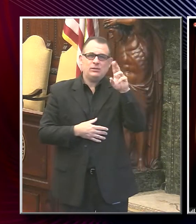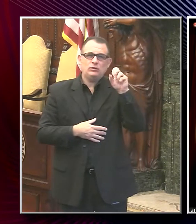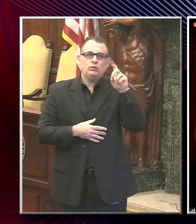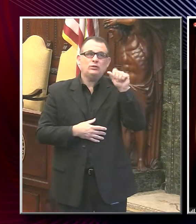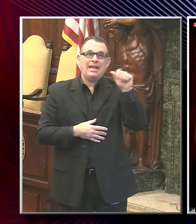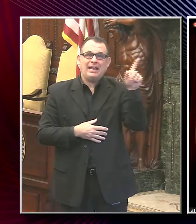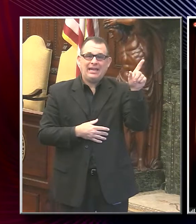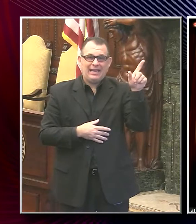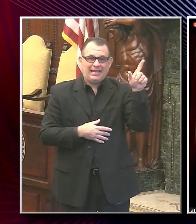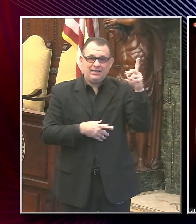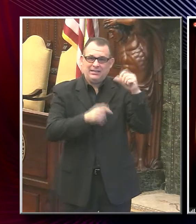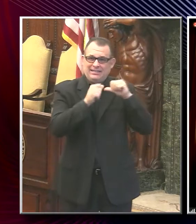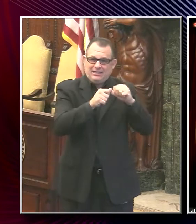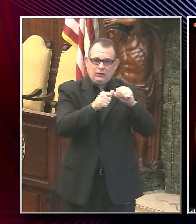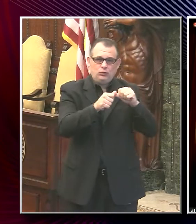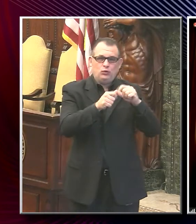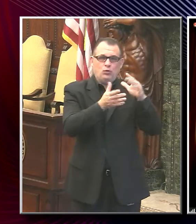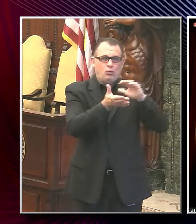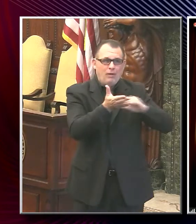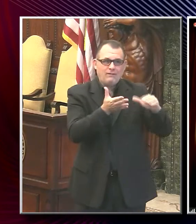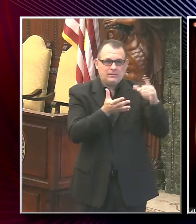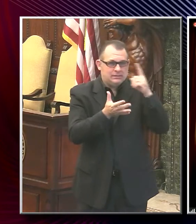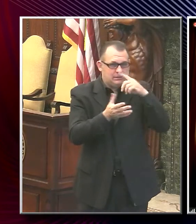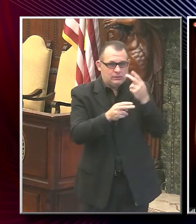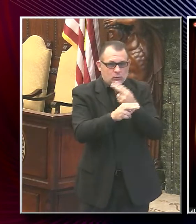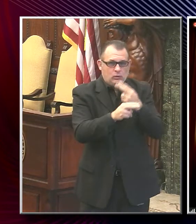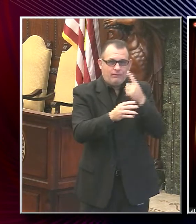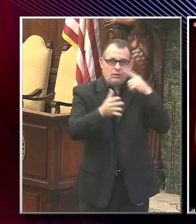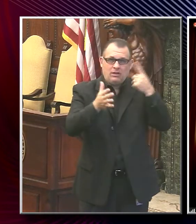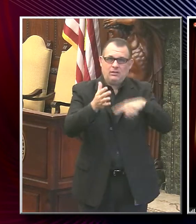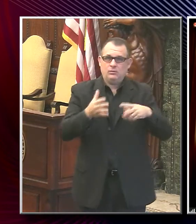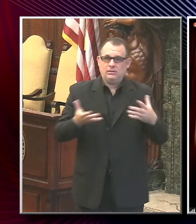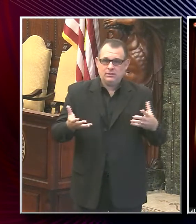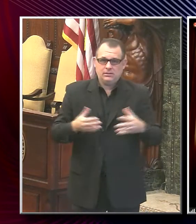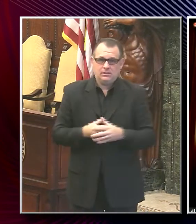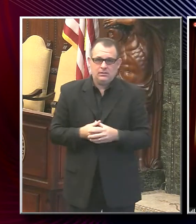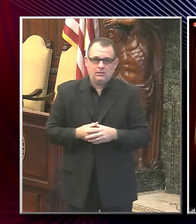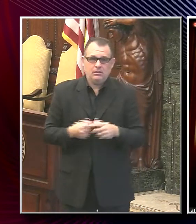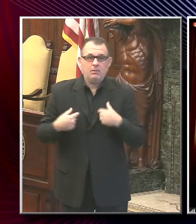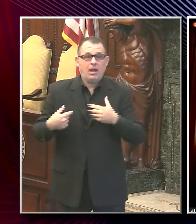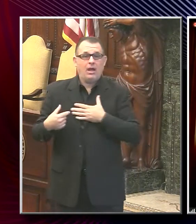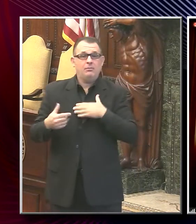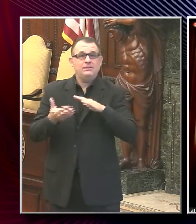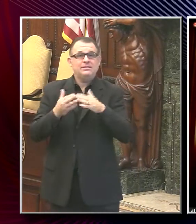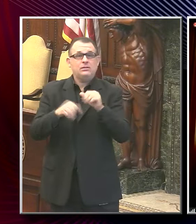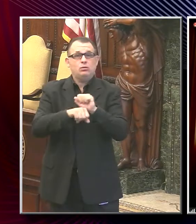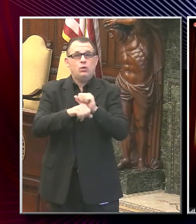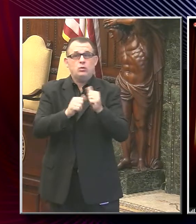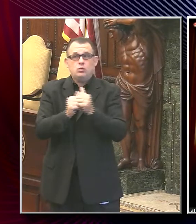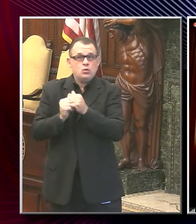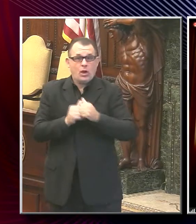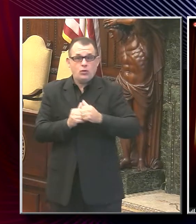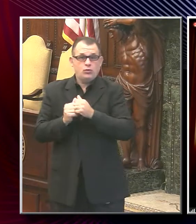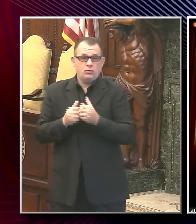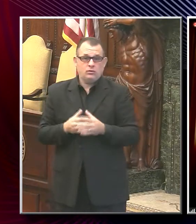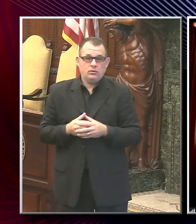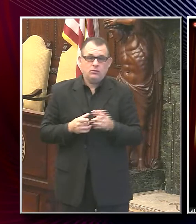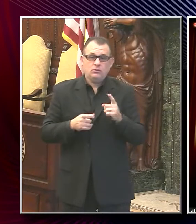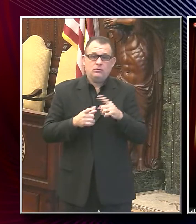week. At the local level, I'm really proud of the way Philadelphia has come together to find solutions to food access during the